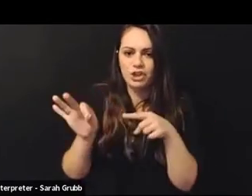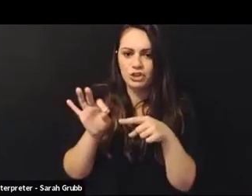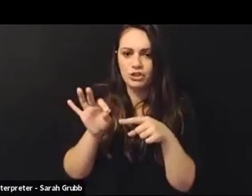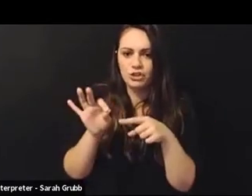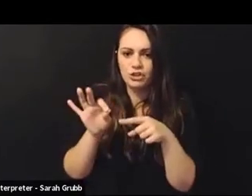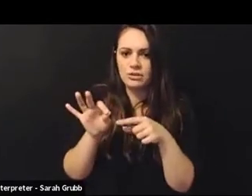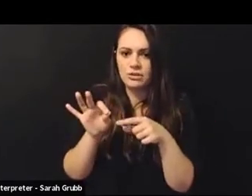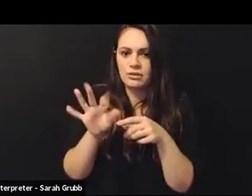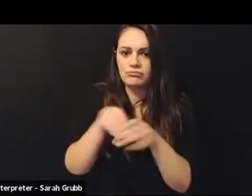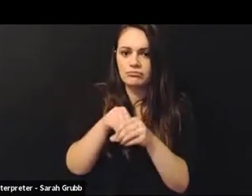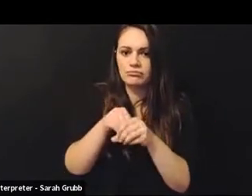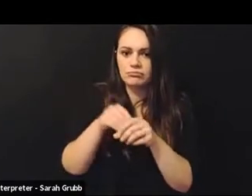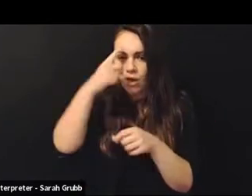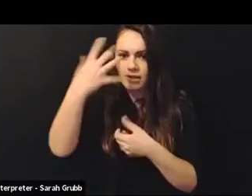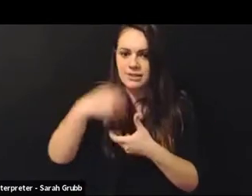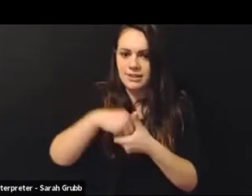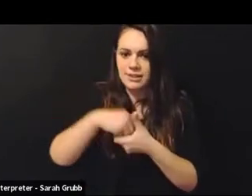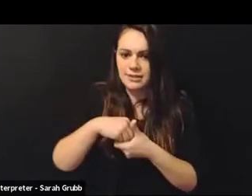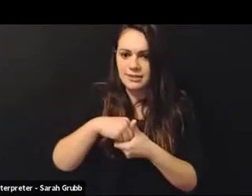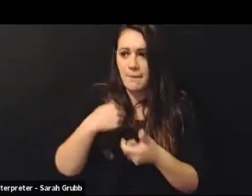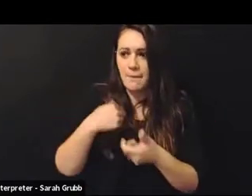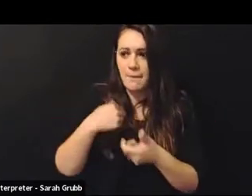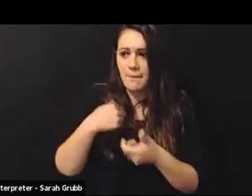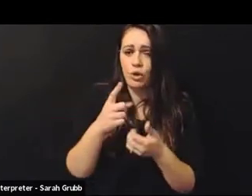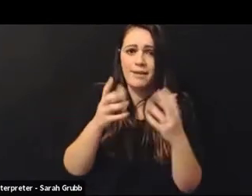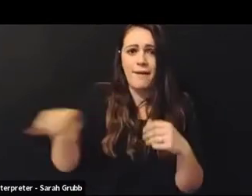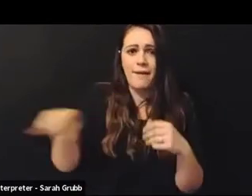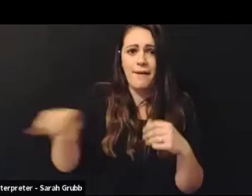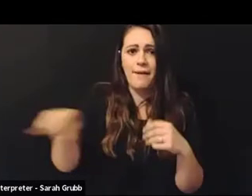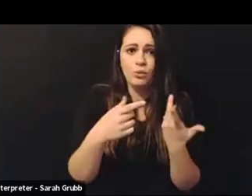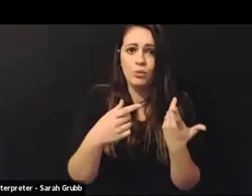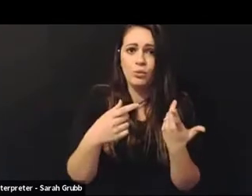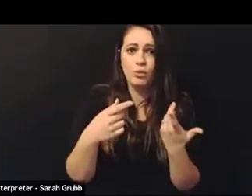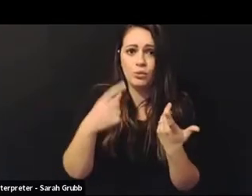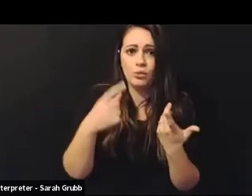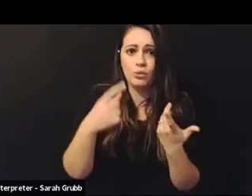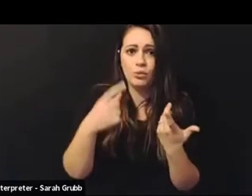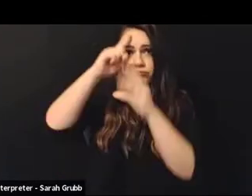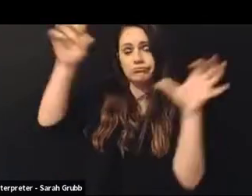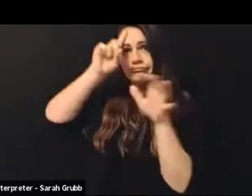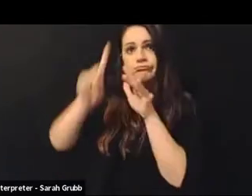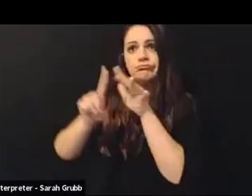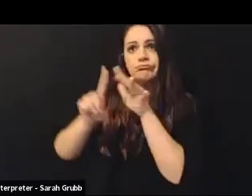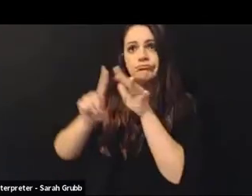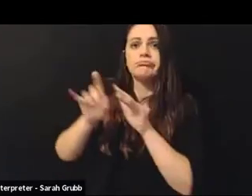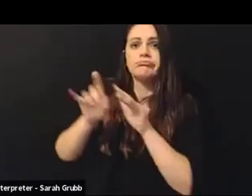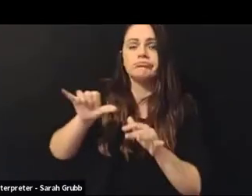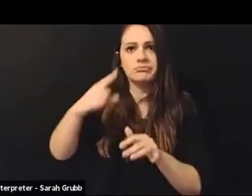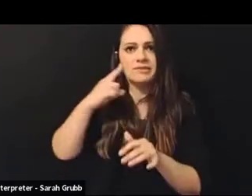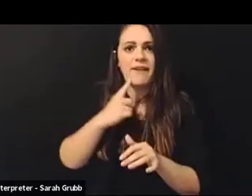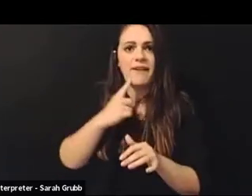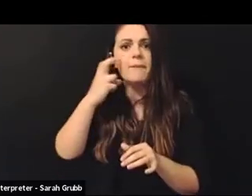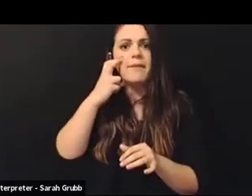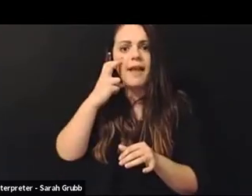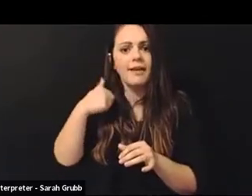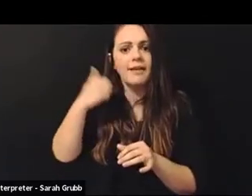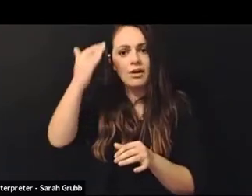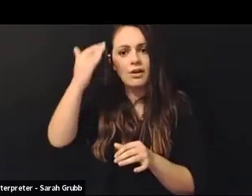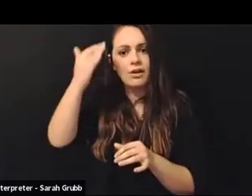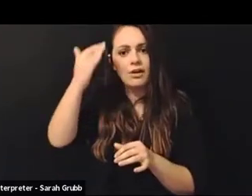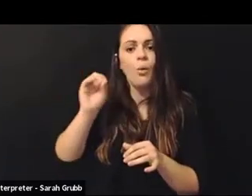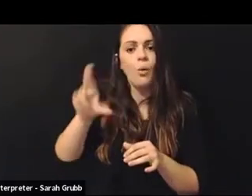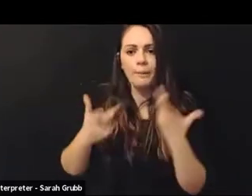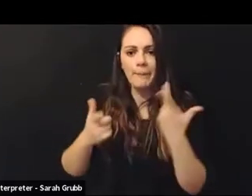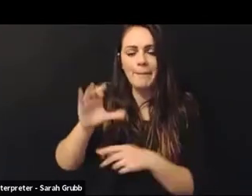lot of you who know individuals who are deafblind or perhaps have charged syndrome or something like that. Many of these